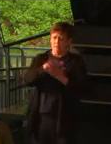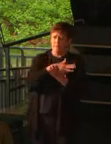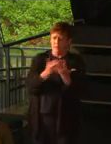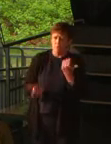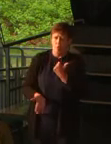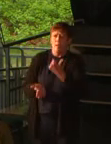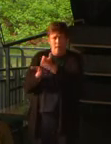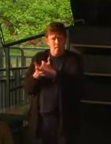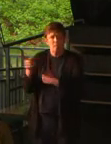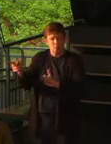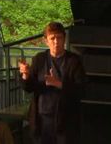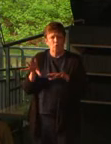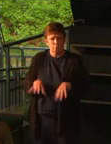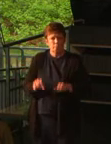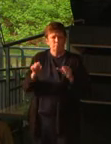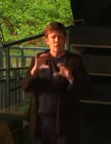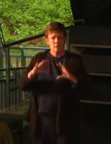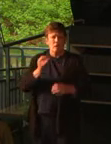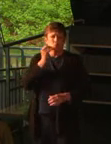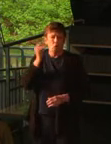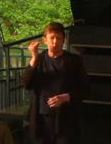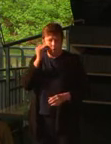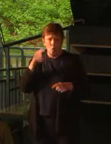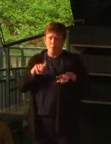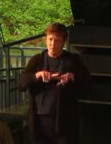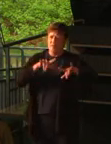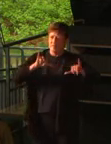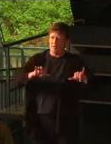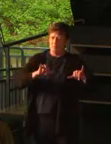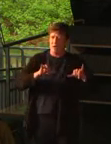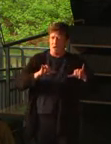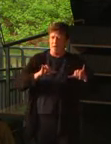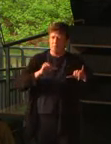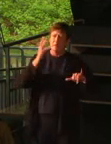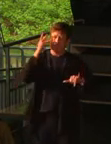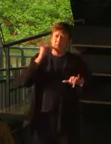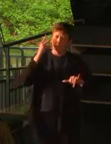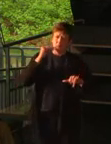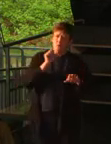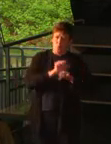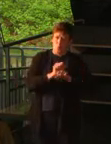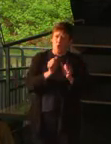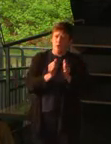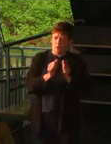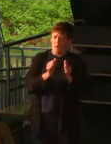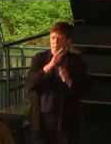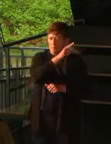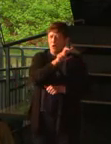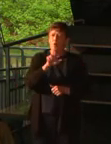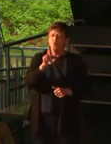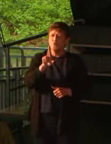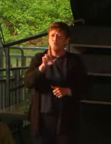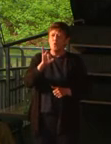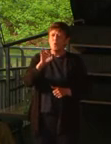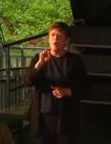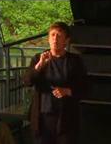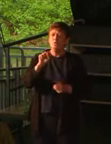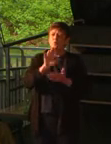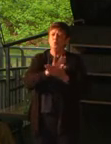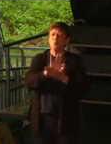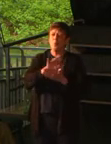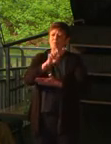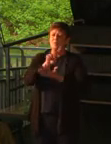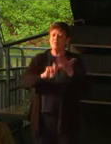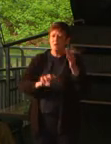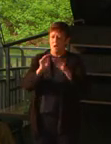her to take classes while gaining experience working at the Rhode Island School of Design Museum.